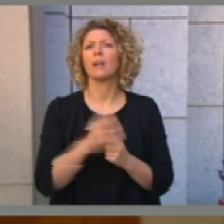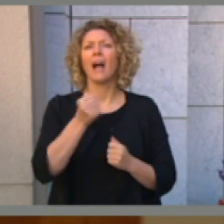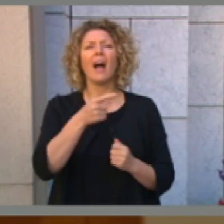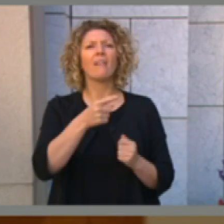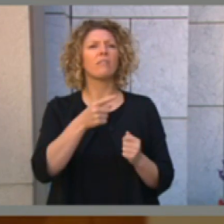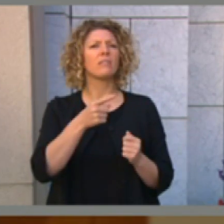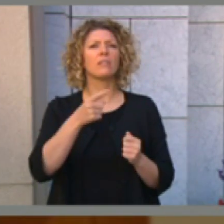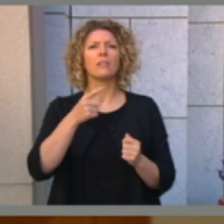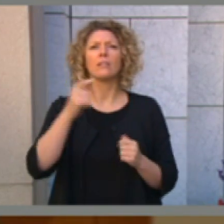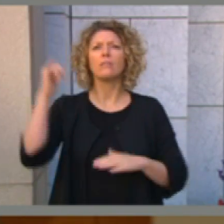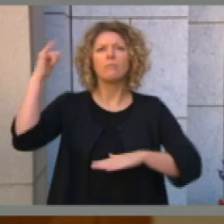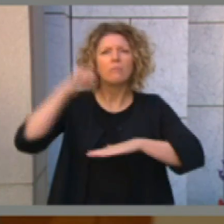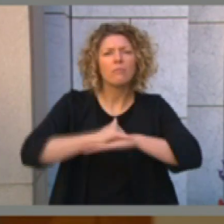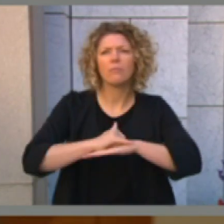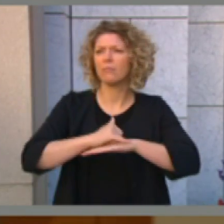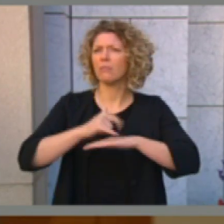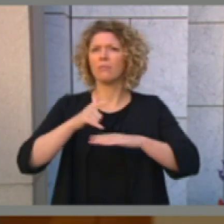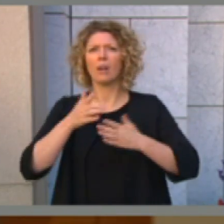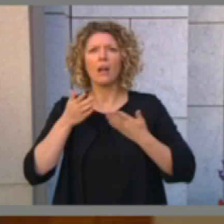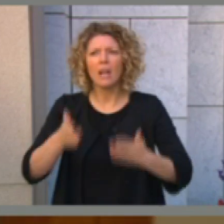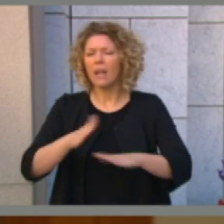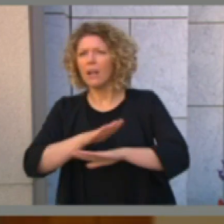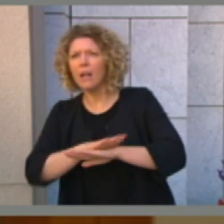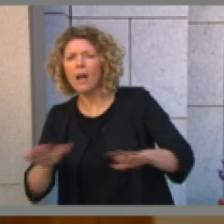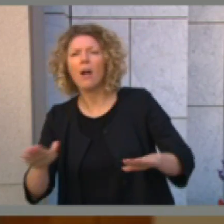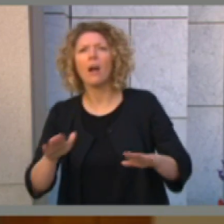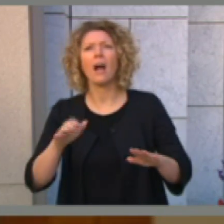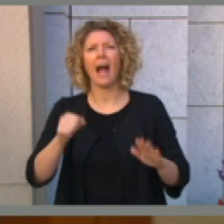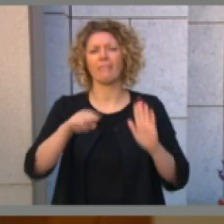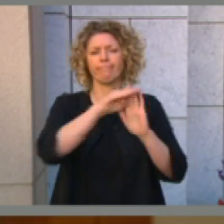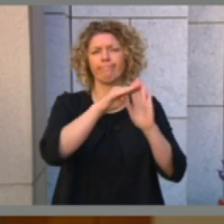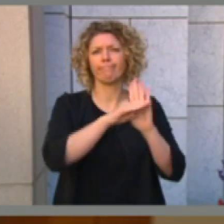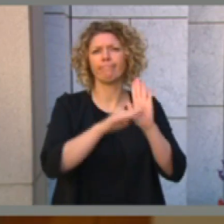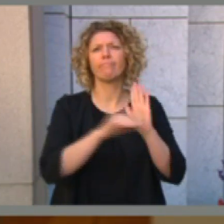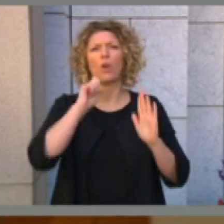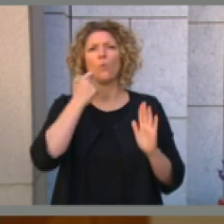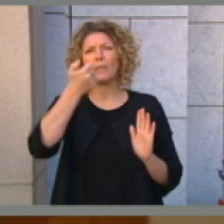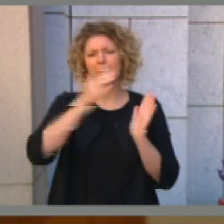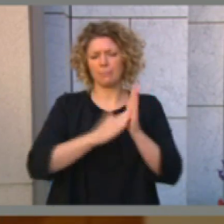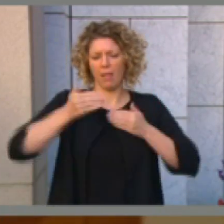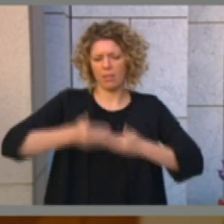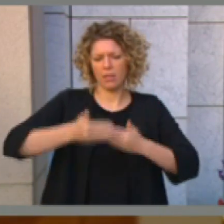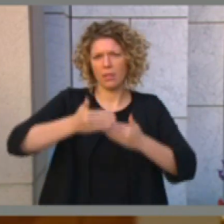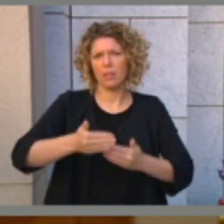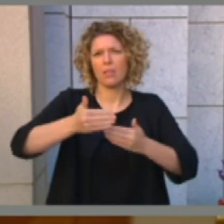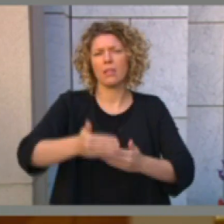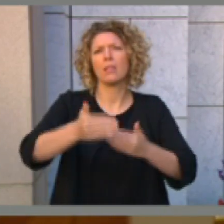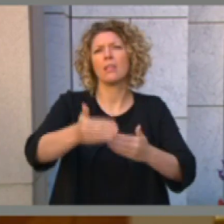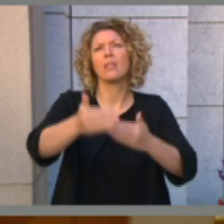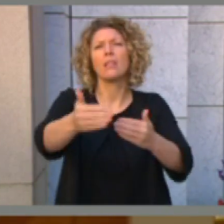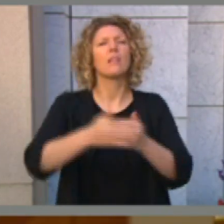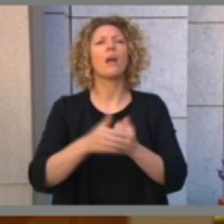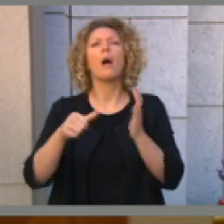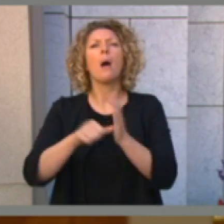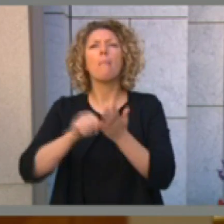of aviation-related charges, and they are being waived out over the next 6 months from the 1st of April, with a rebate on